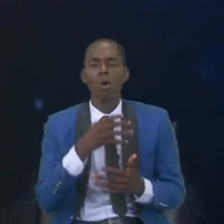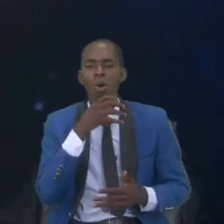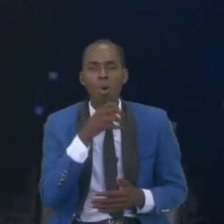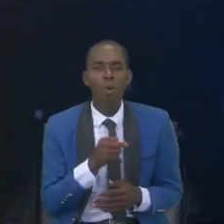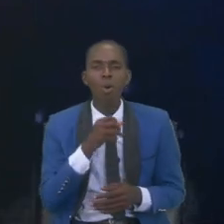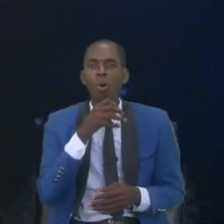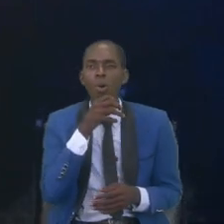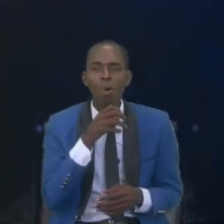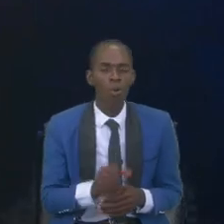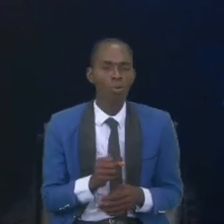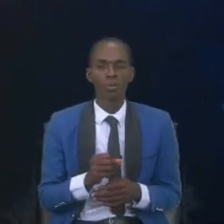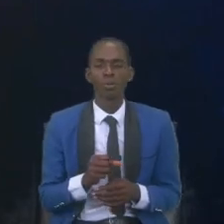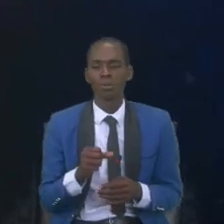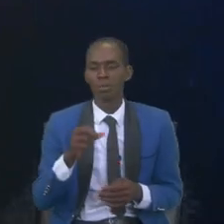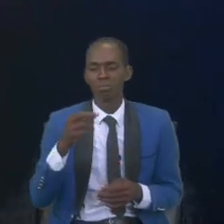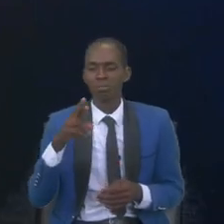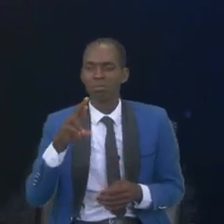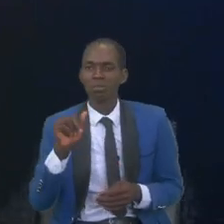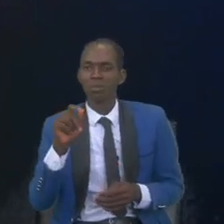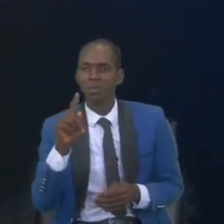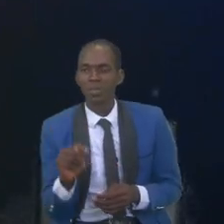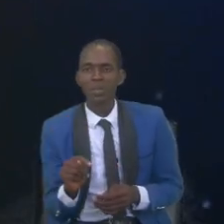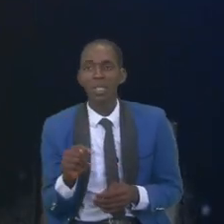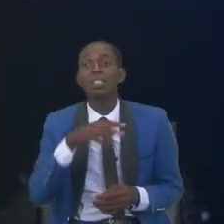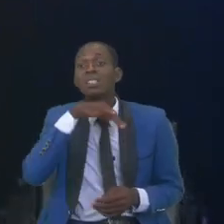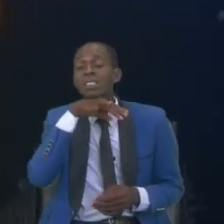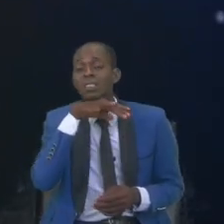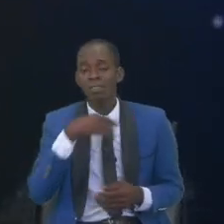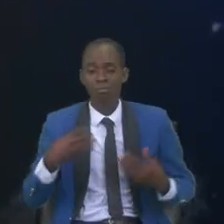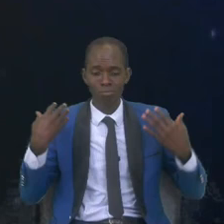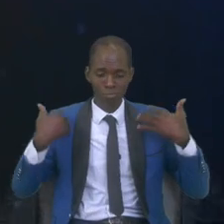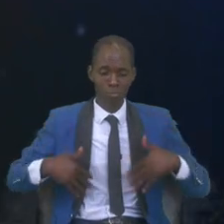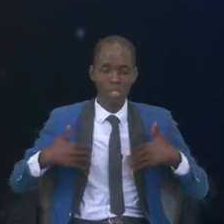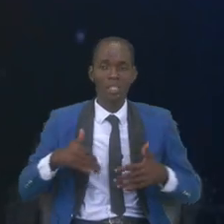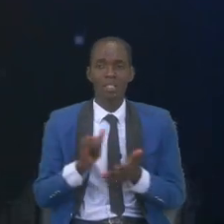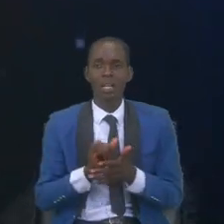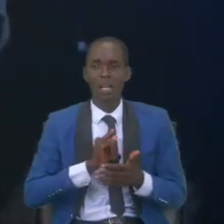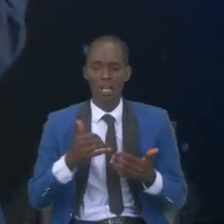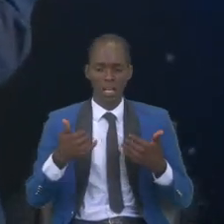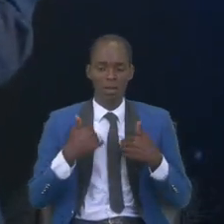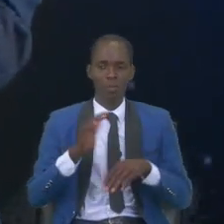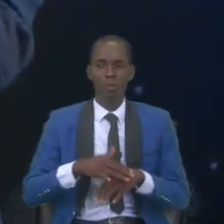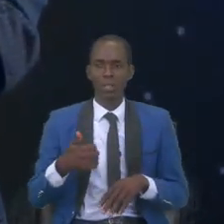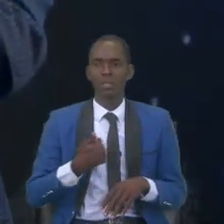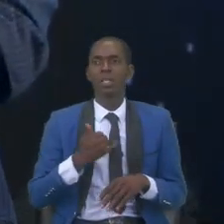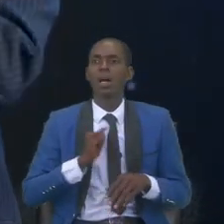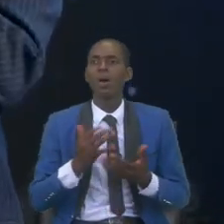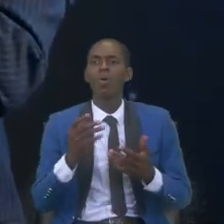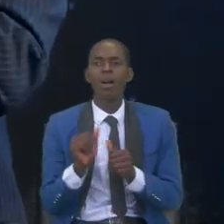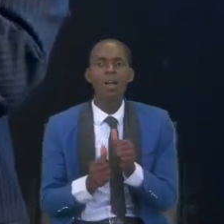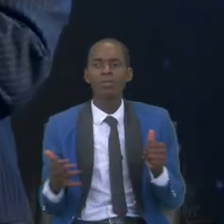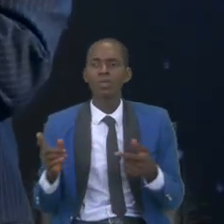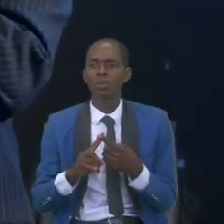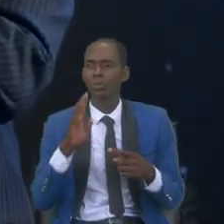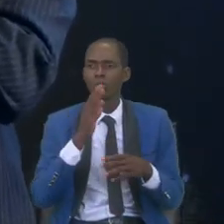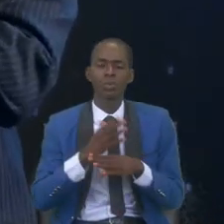old rags of garments that I put on myself, I want everything to be totally